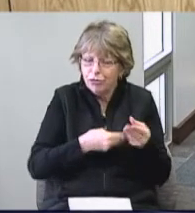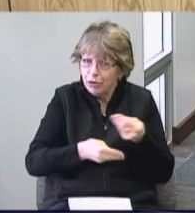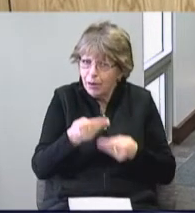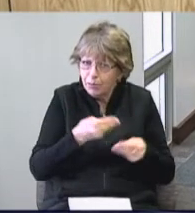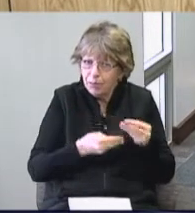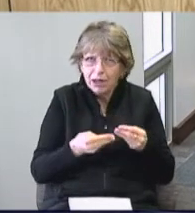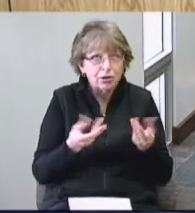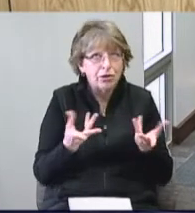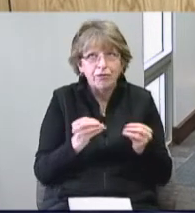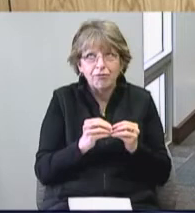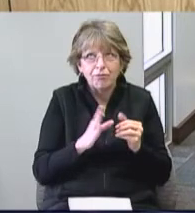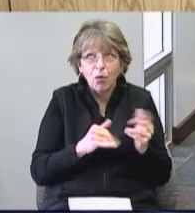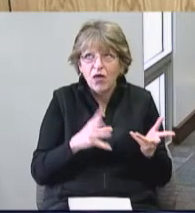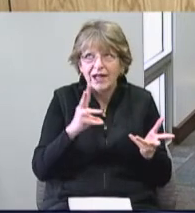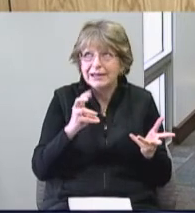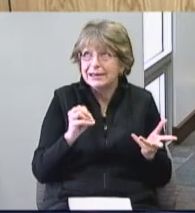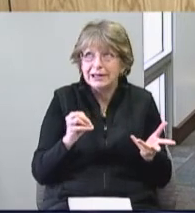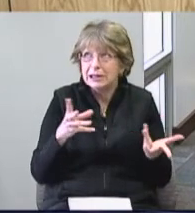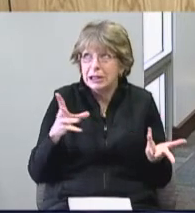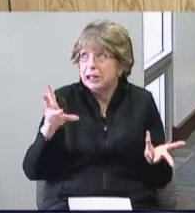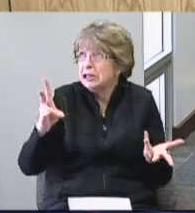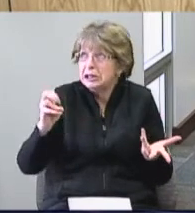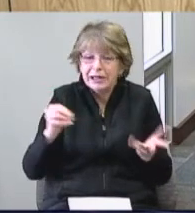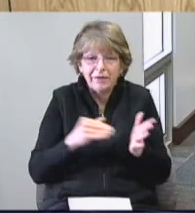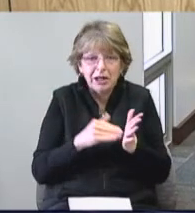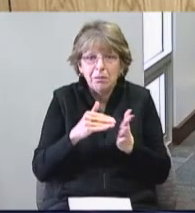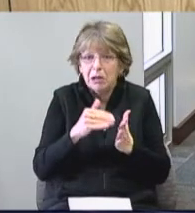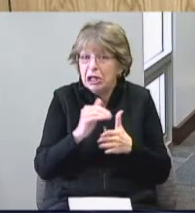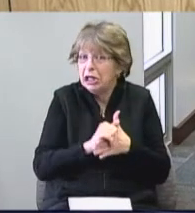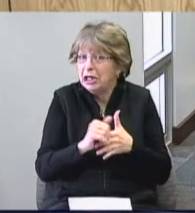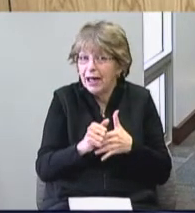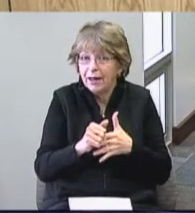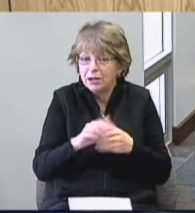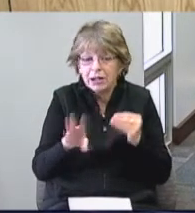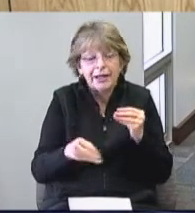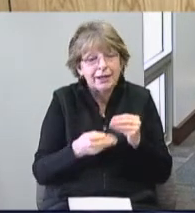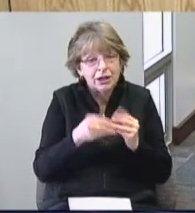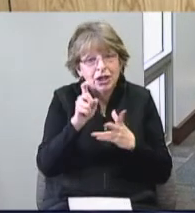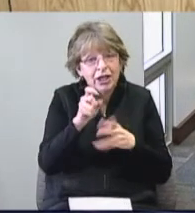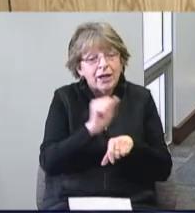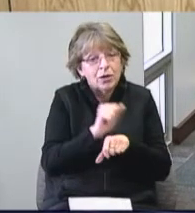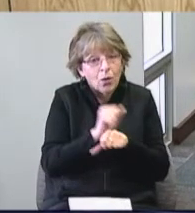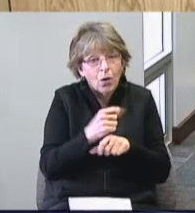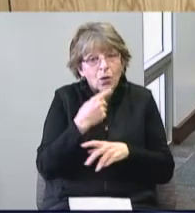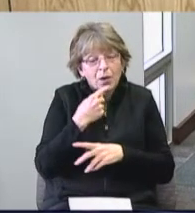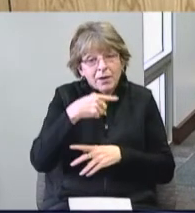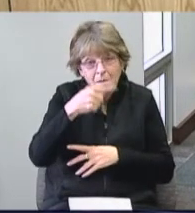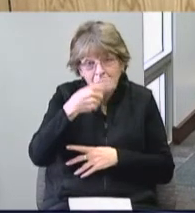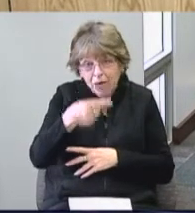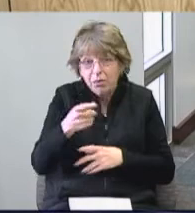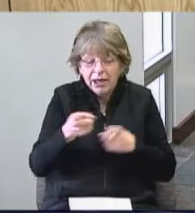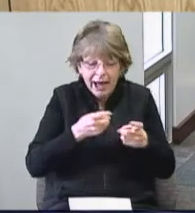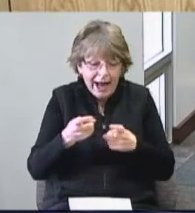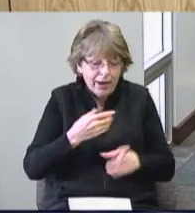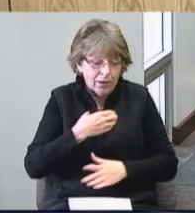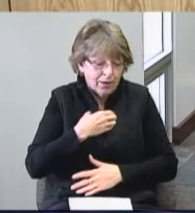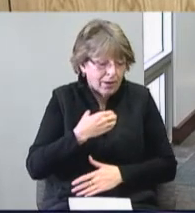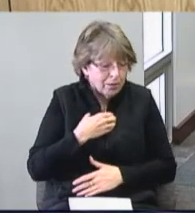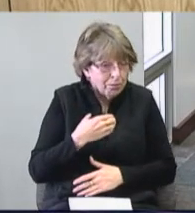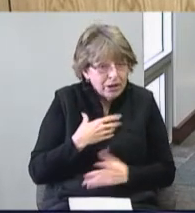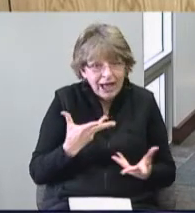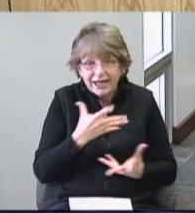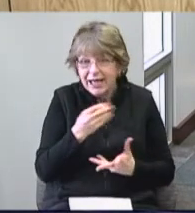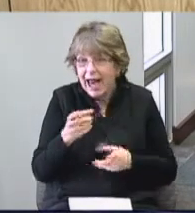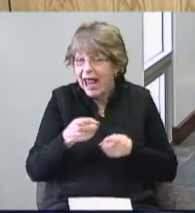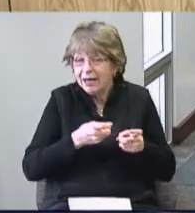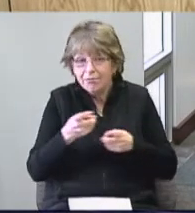of $60–70 million, plus being able to work with the public and handle the complaints that come in at all different levels, as well as